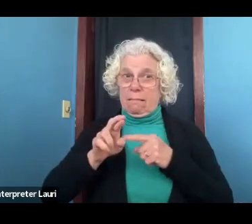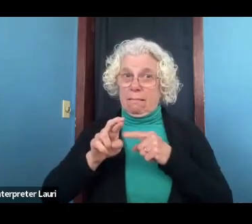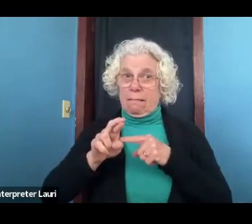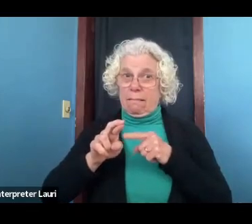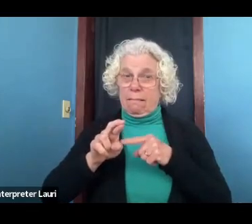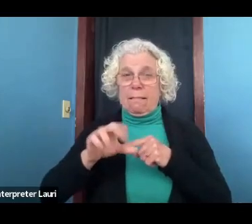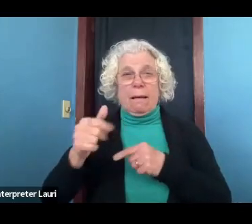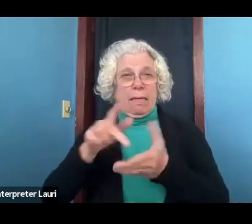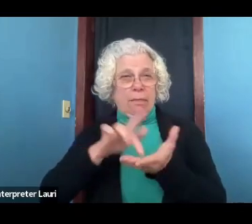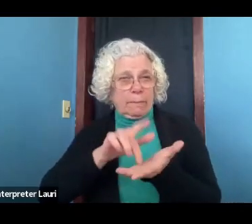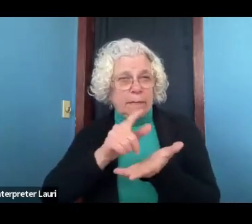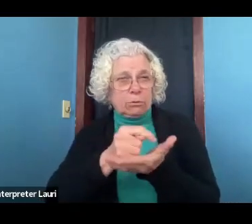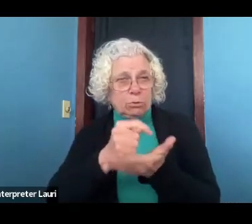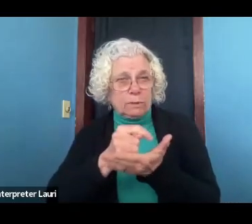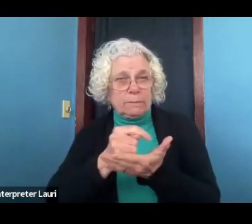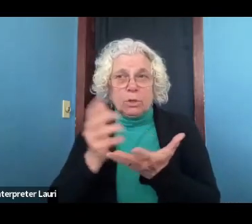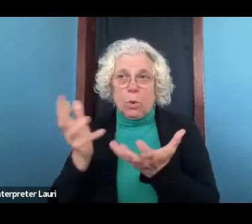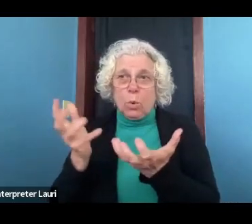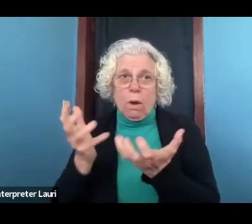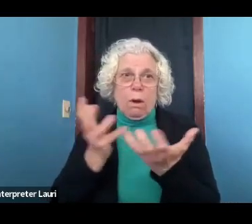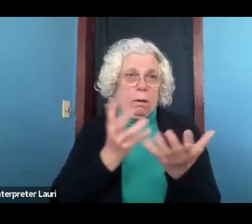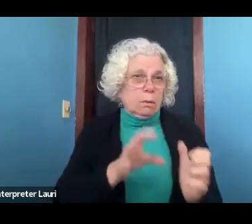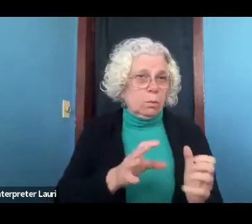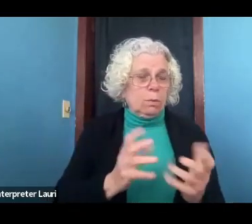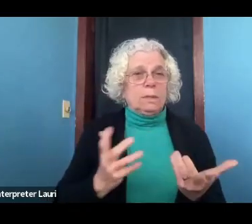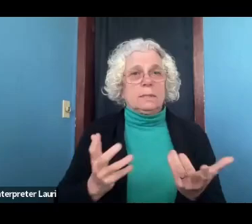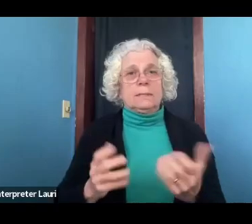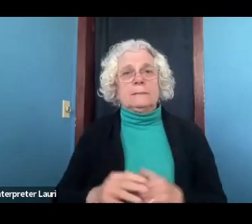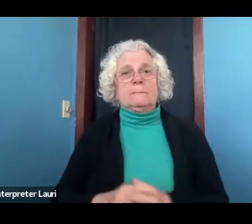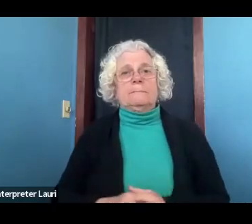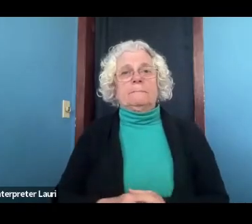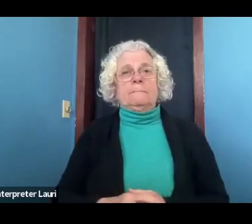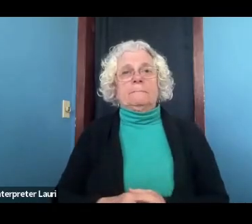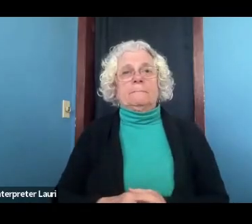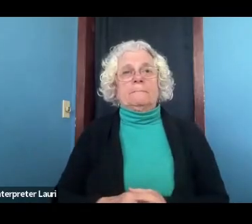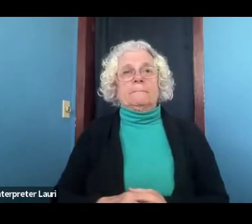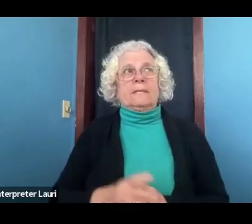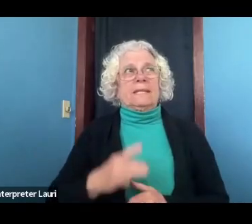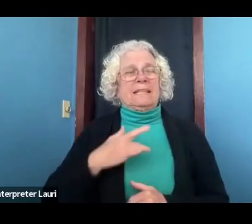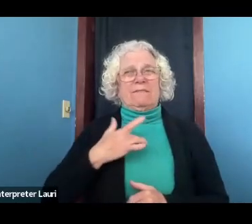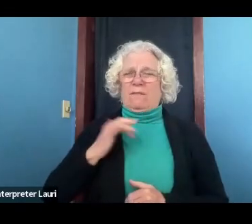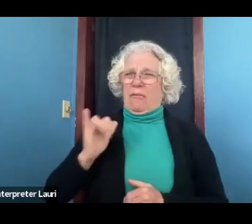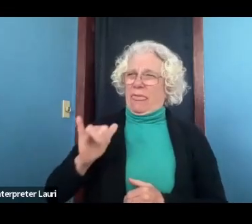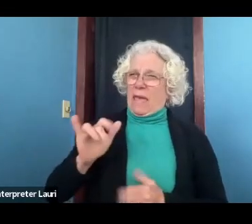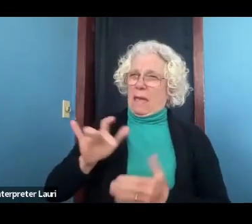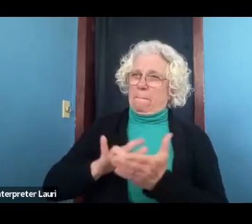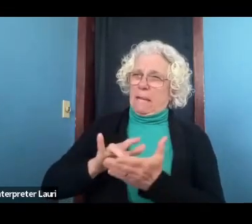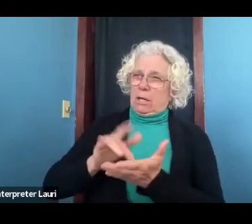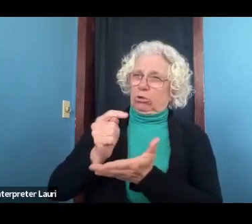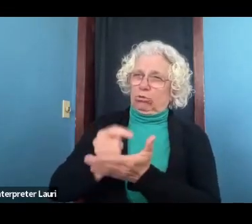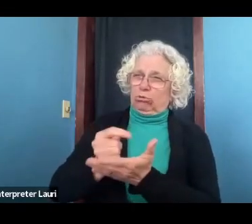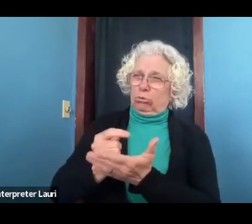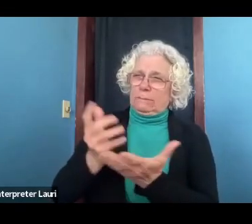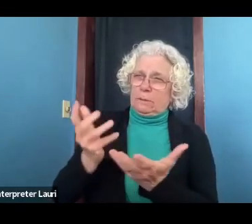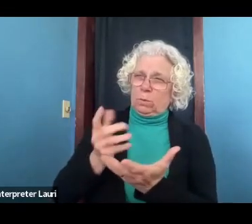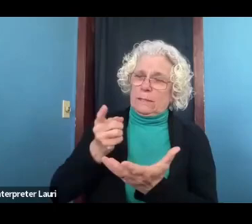certain medical treatments. Um, if you have questions about certain medical treatment, it's good to talk